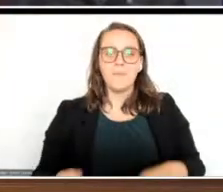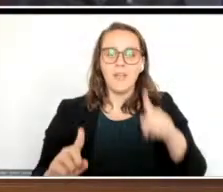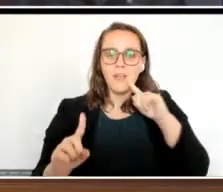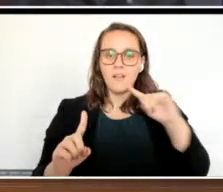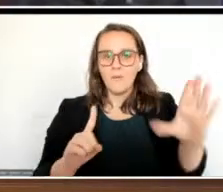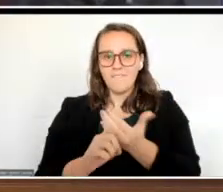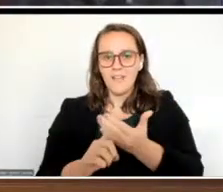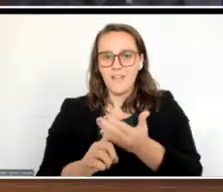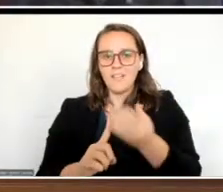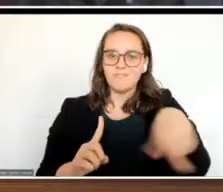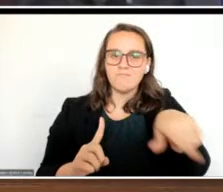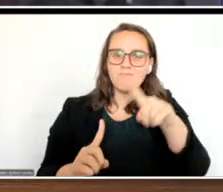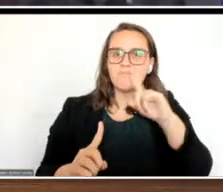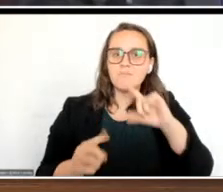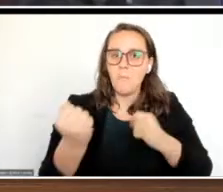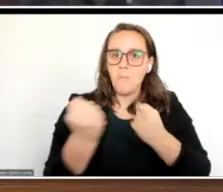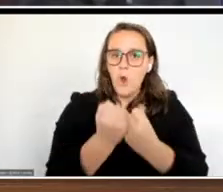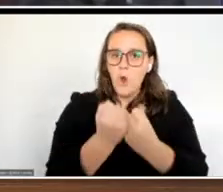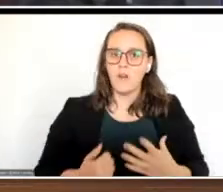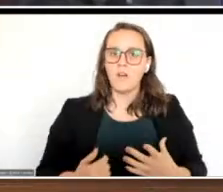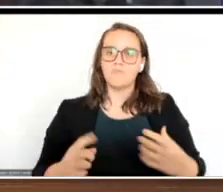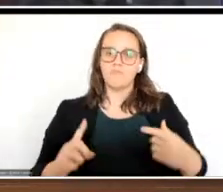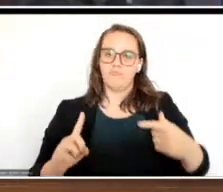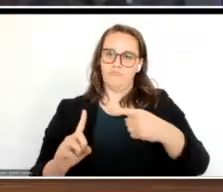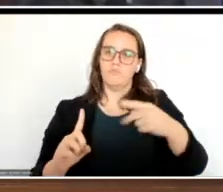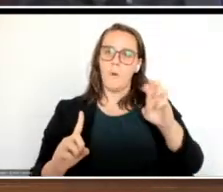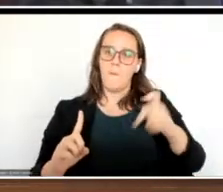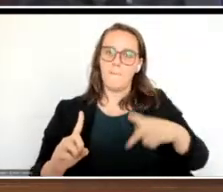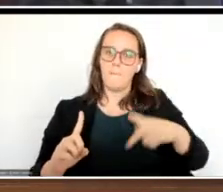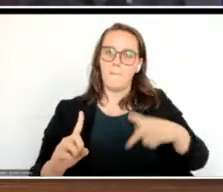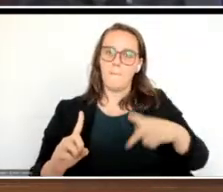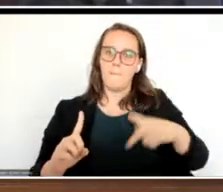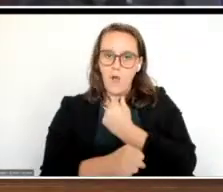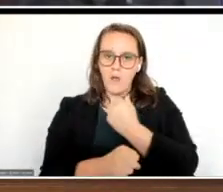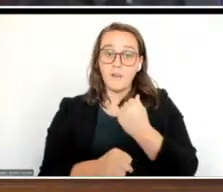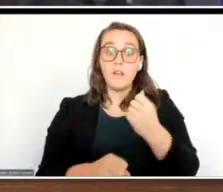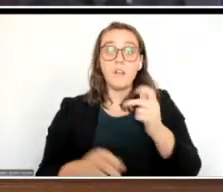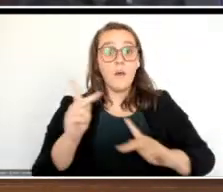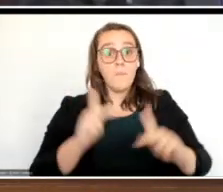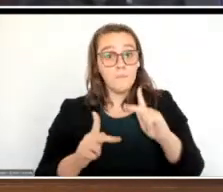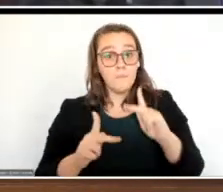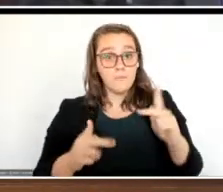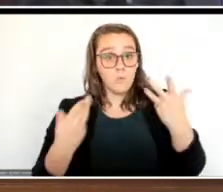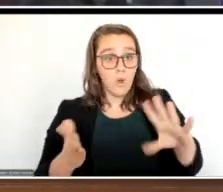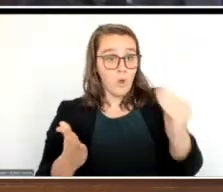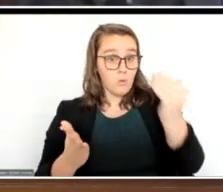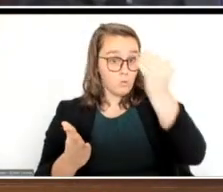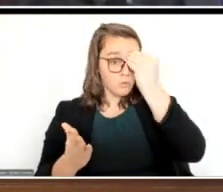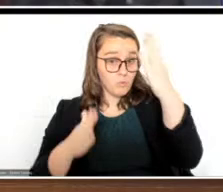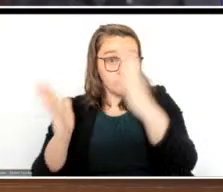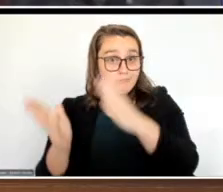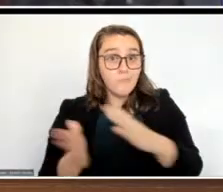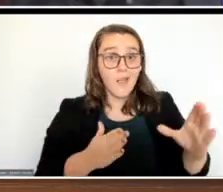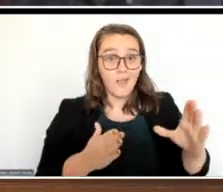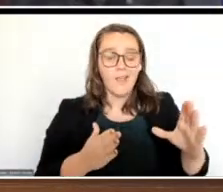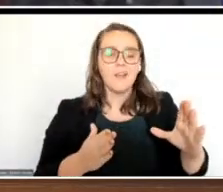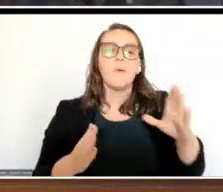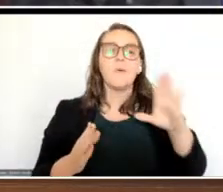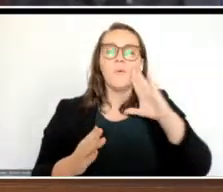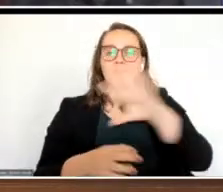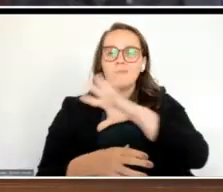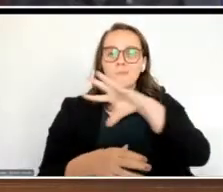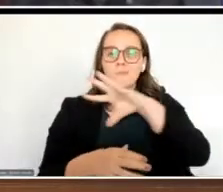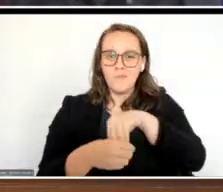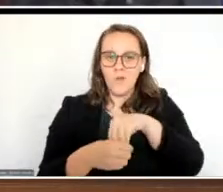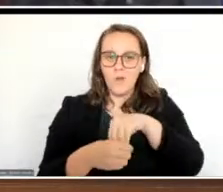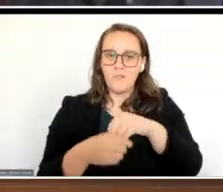And the people who seemingly knew about that plan in advance would ultimately play a significant role in the events